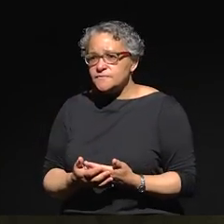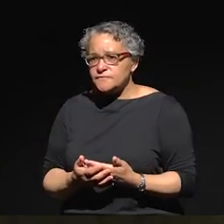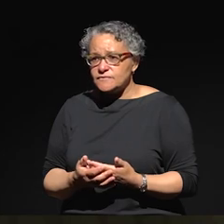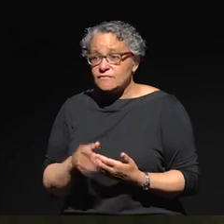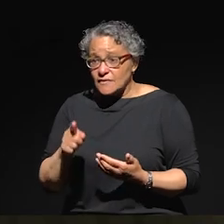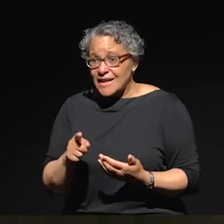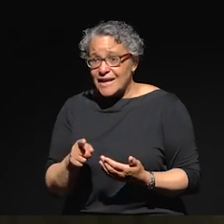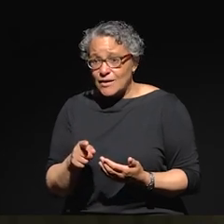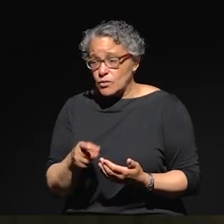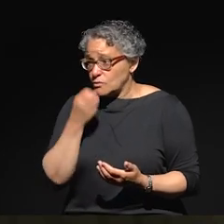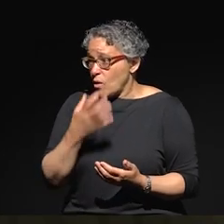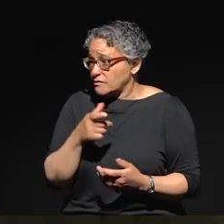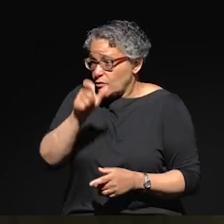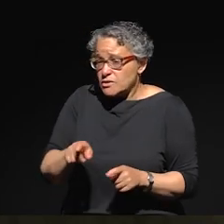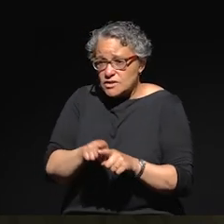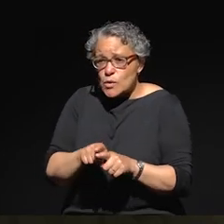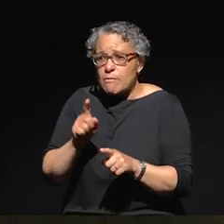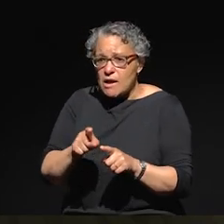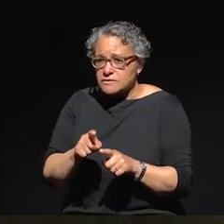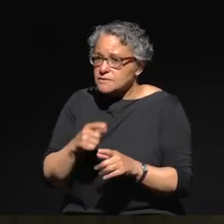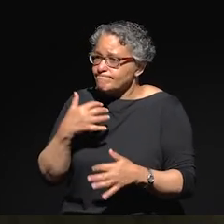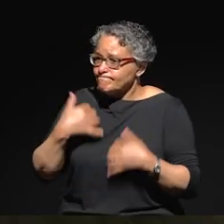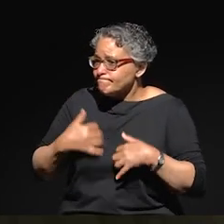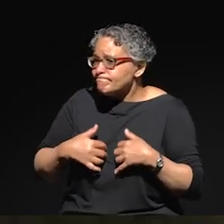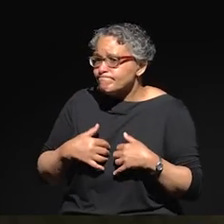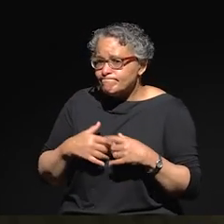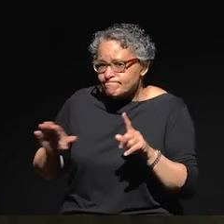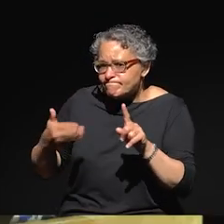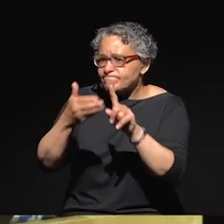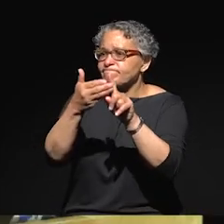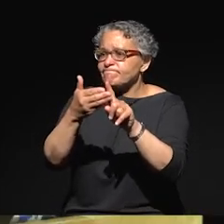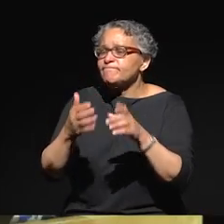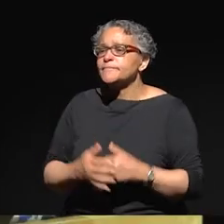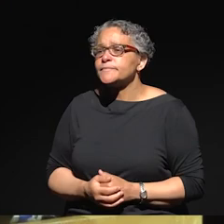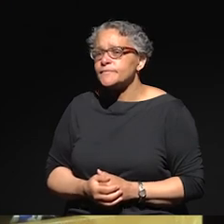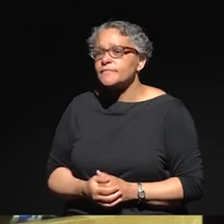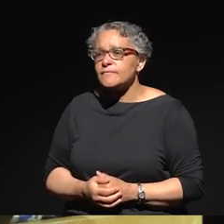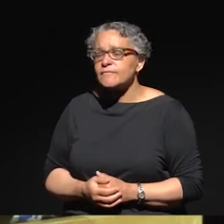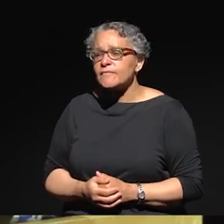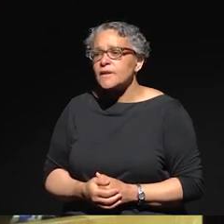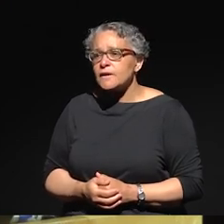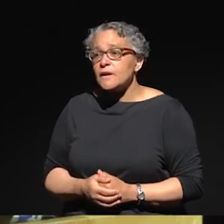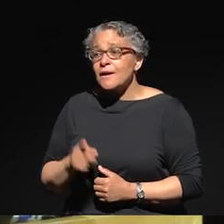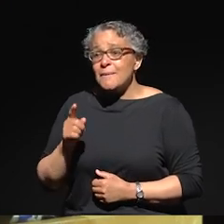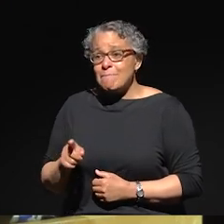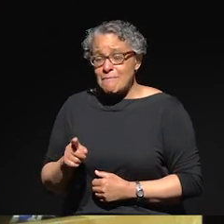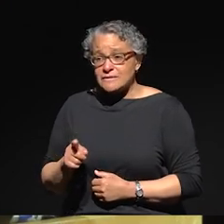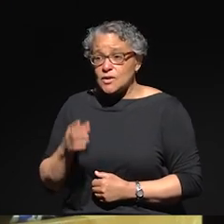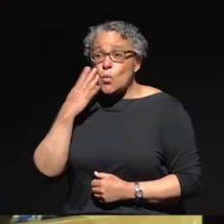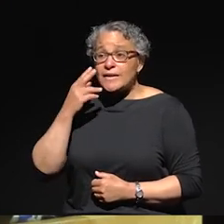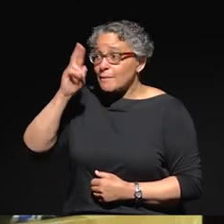also was to many people. With good friends and so on. Important to remember. What he could not have foreseen when he painted